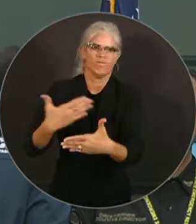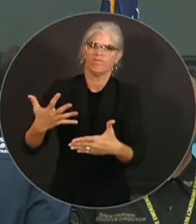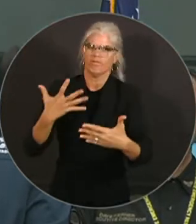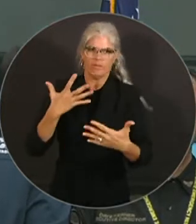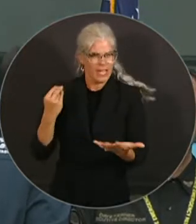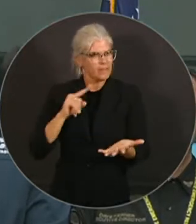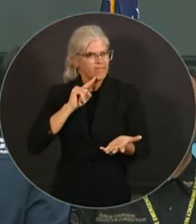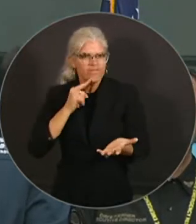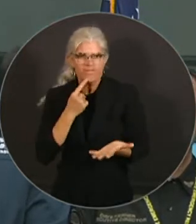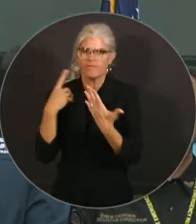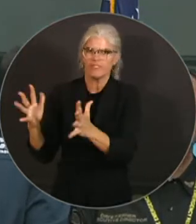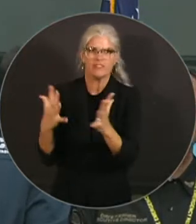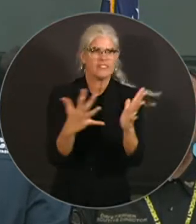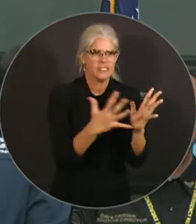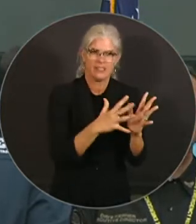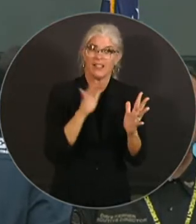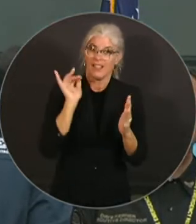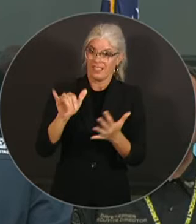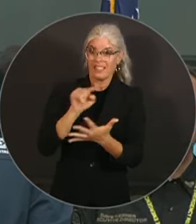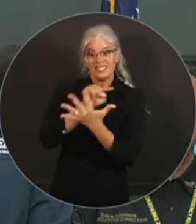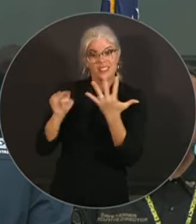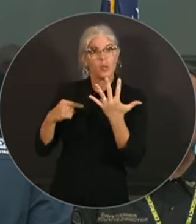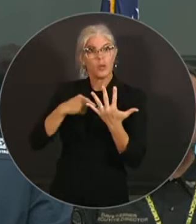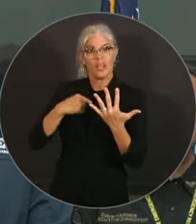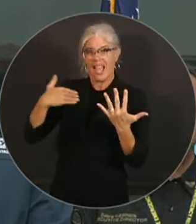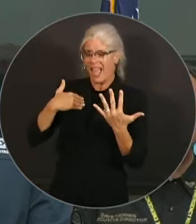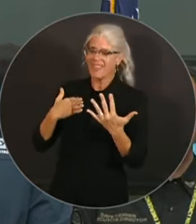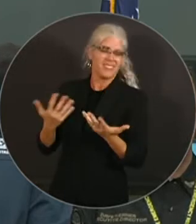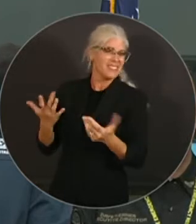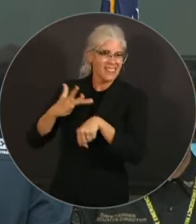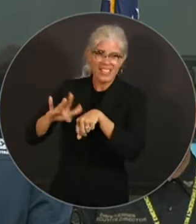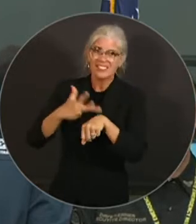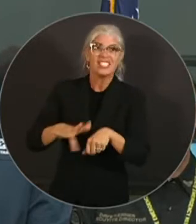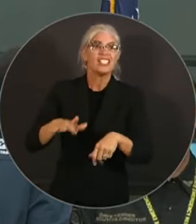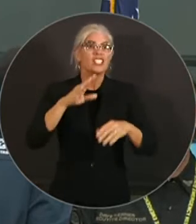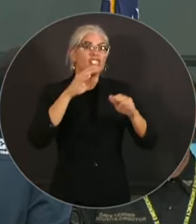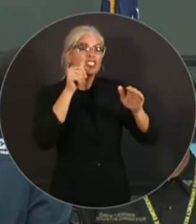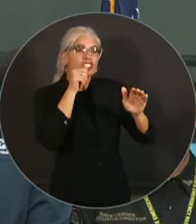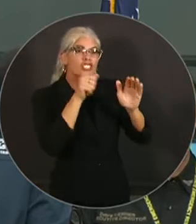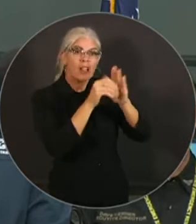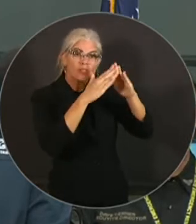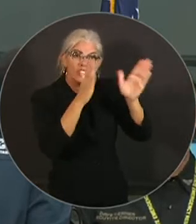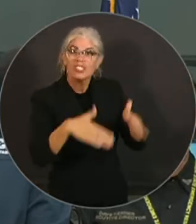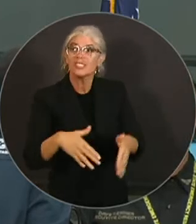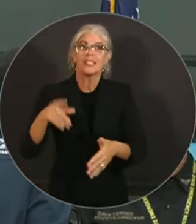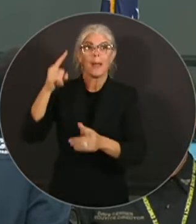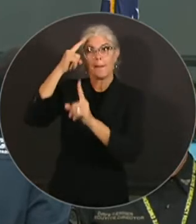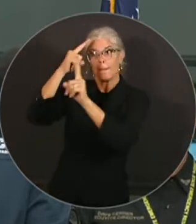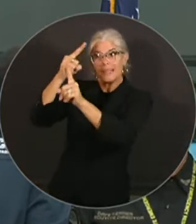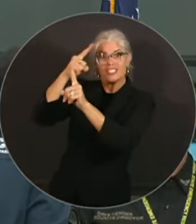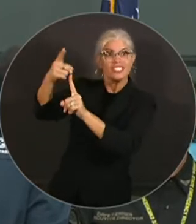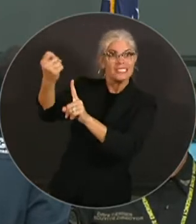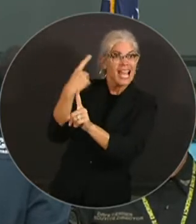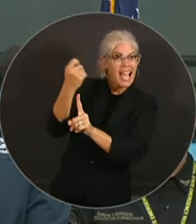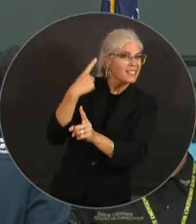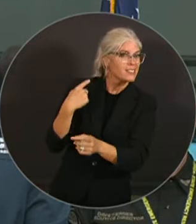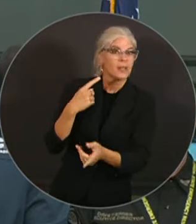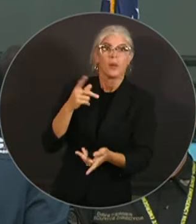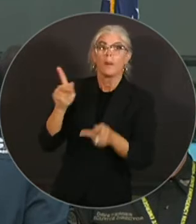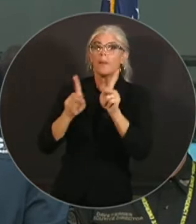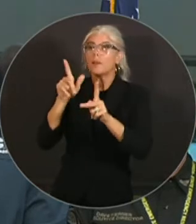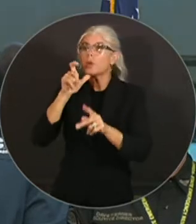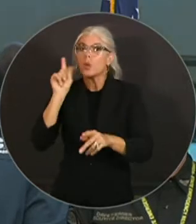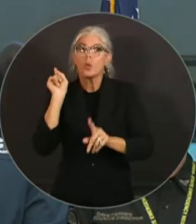those assets are available. The sheltering mission that we had to do, there were people that went to shelters. There are people that have